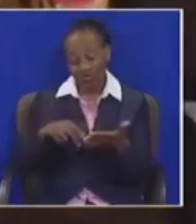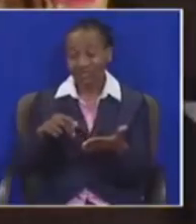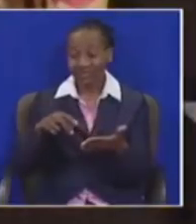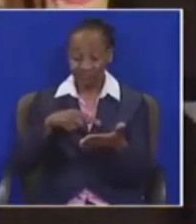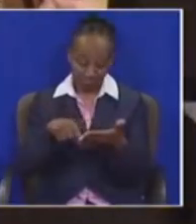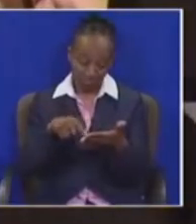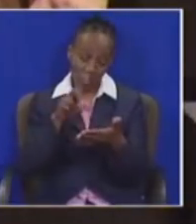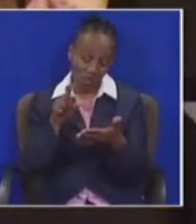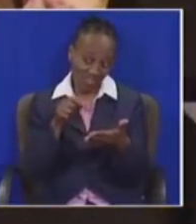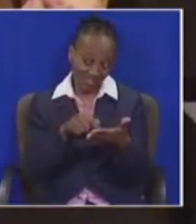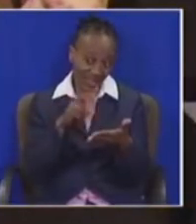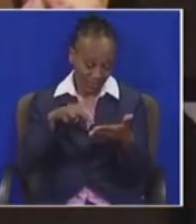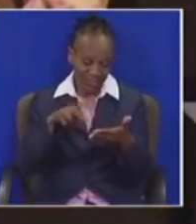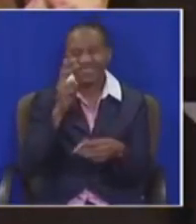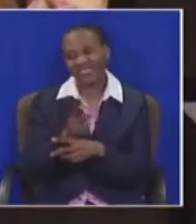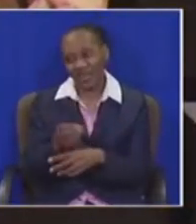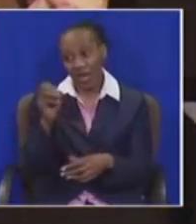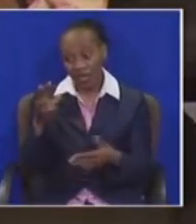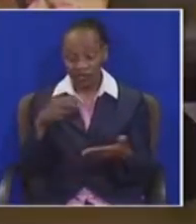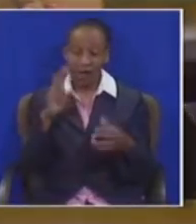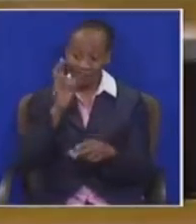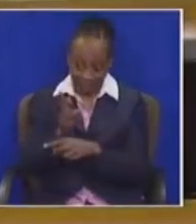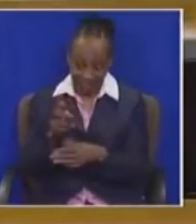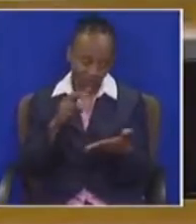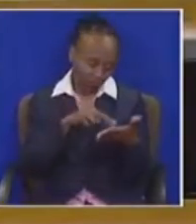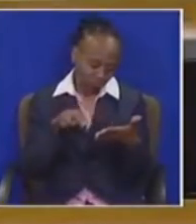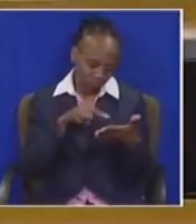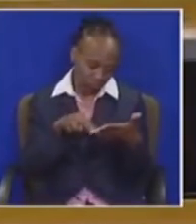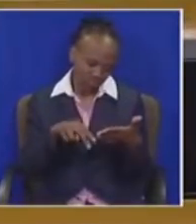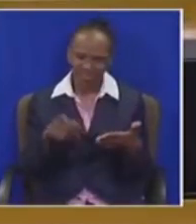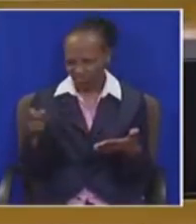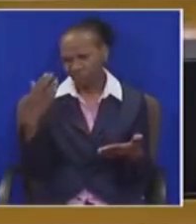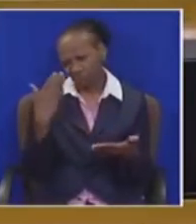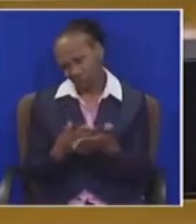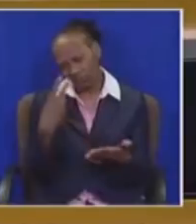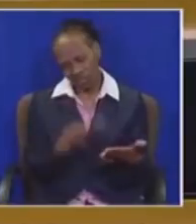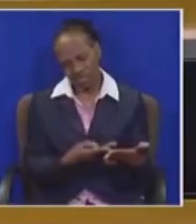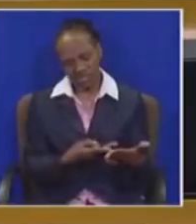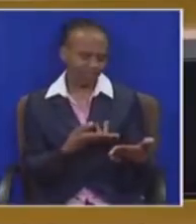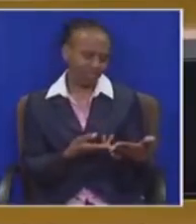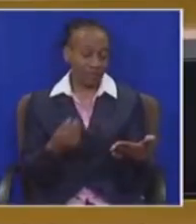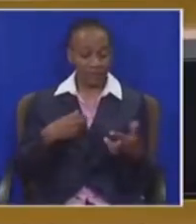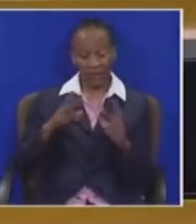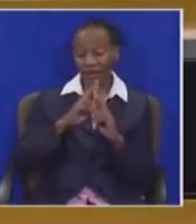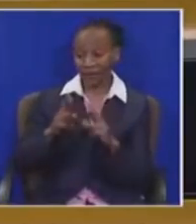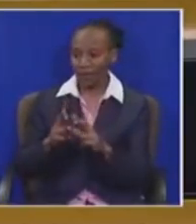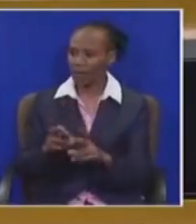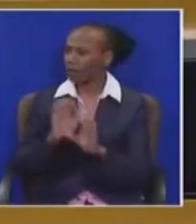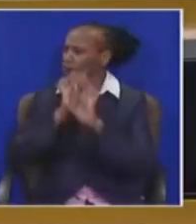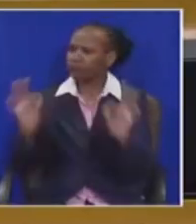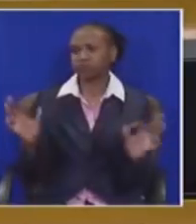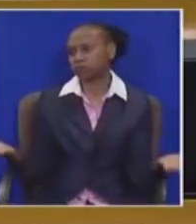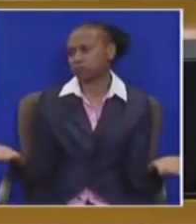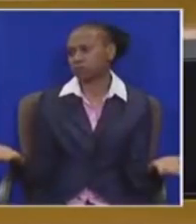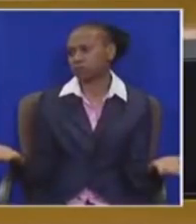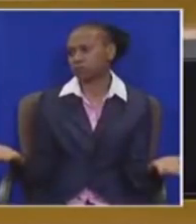if you read the question, you will find no fault whatsoever in the answer that I have given,